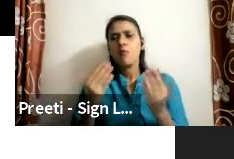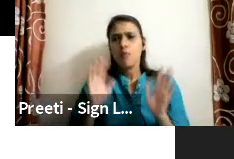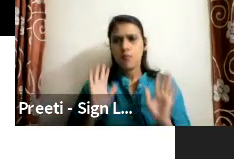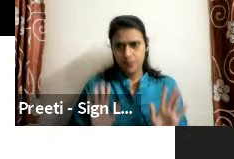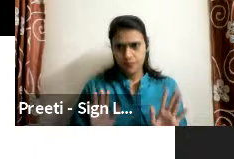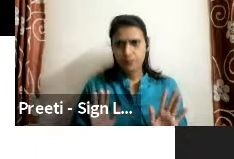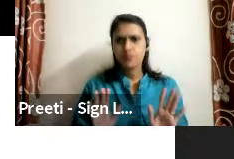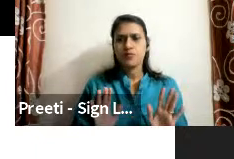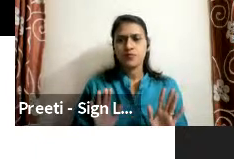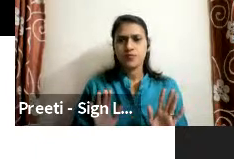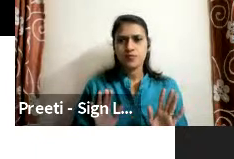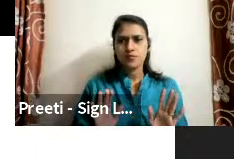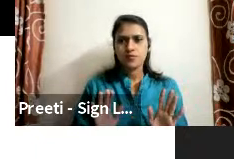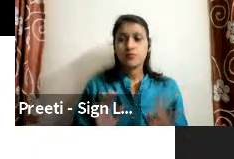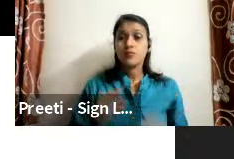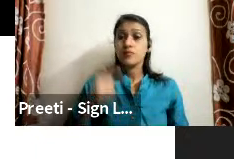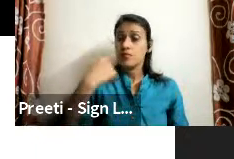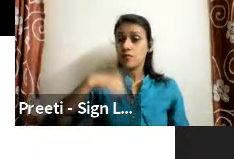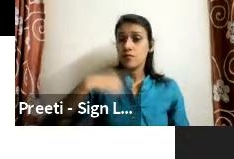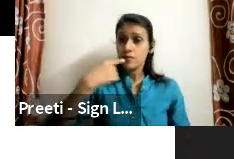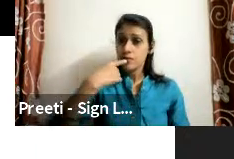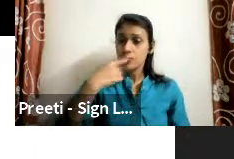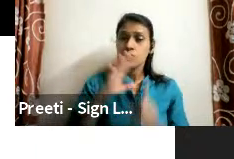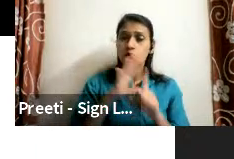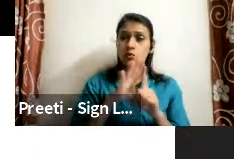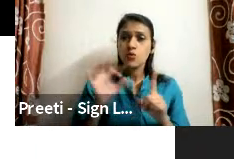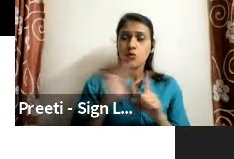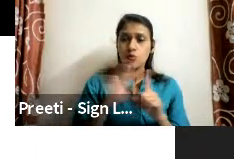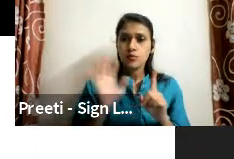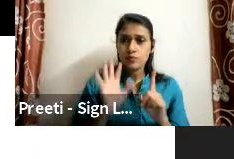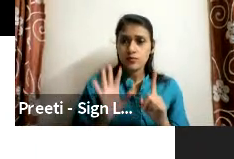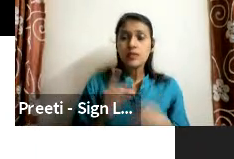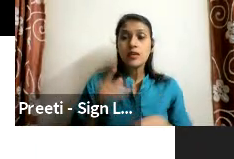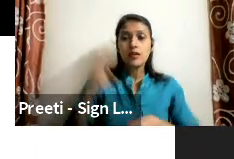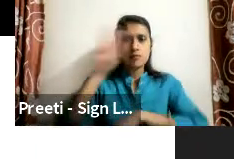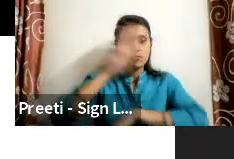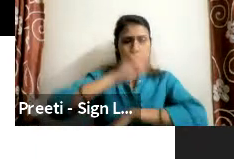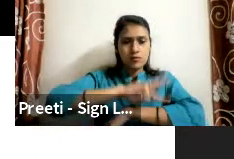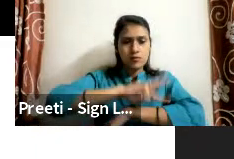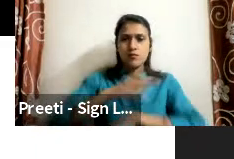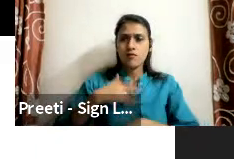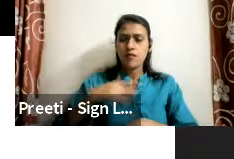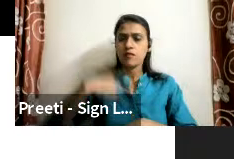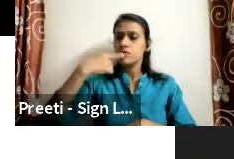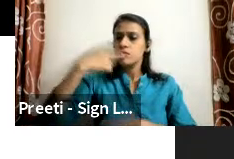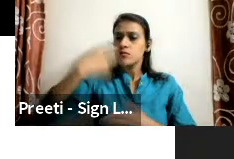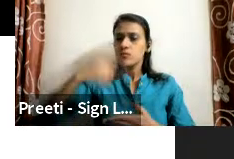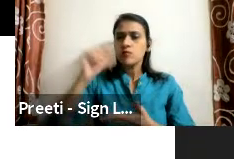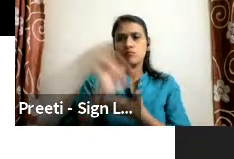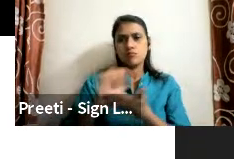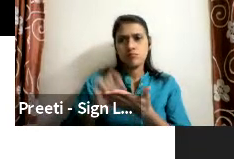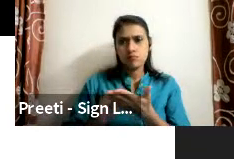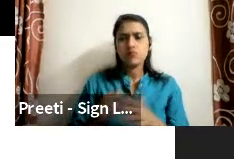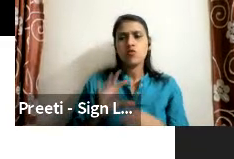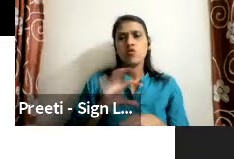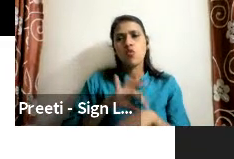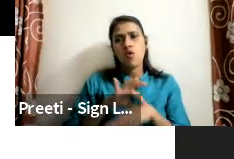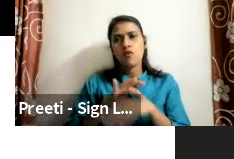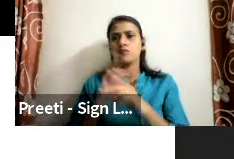it persists for more than 3 days, you need to take an advice of a consulting physician, whoever you've been in touch